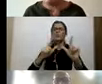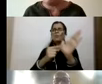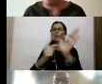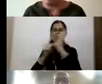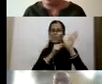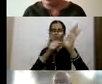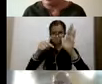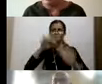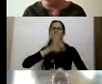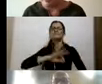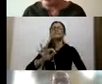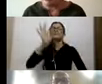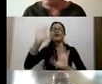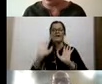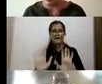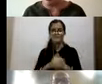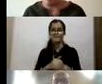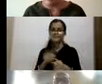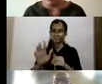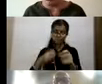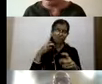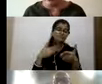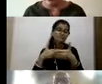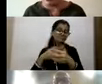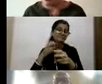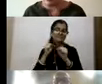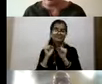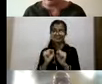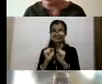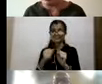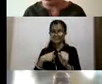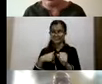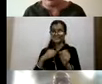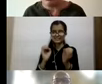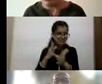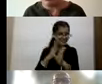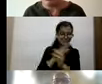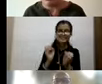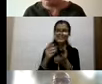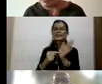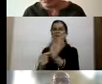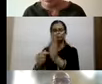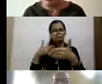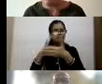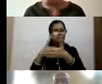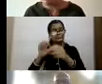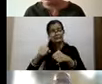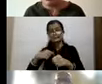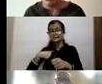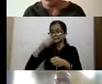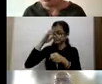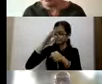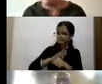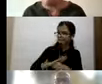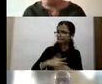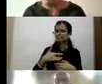benefit you in the long term. That, I think, was the hardest part for me. I showed you in the beginning the kind of challenges I had. You know, I mean, it was depressing. You know, people were just